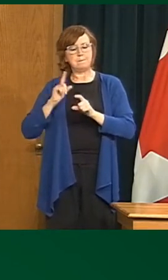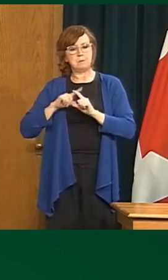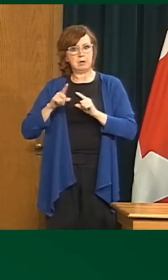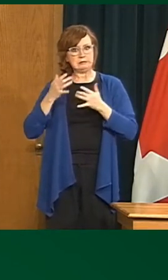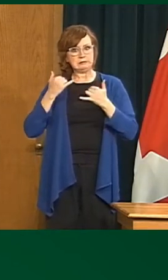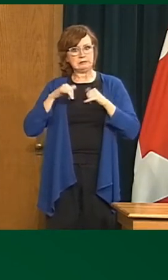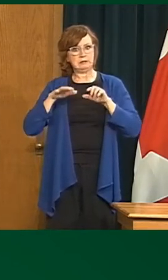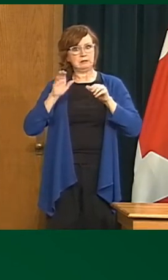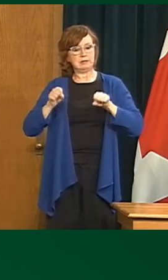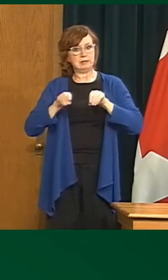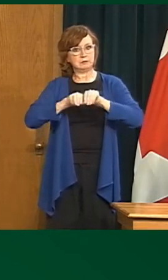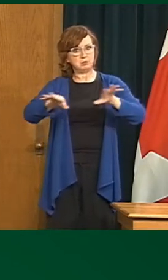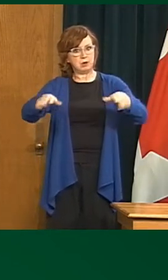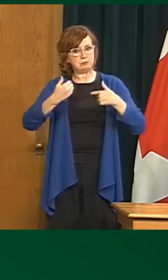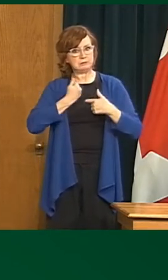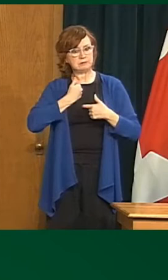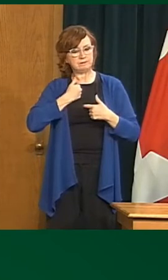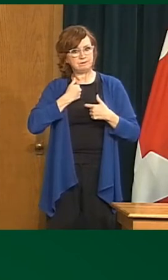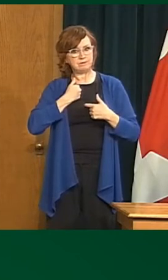for up to 2 weeks.